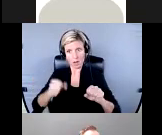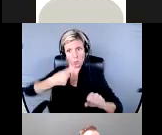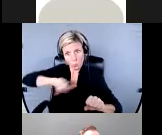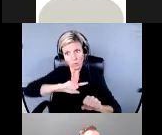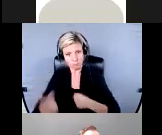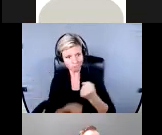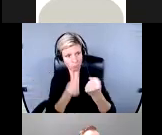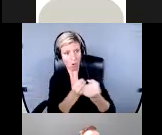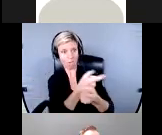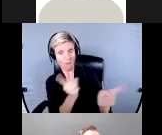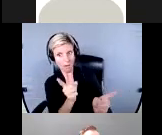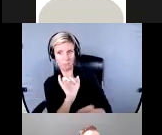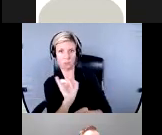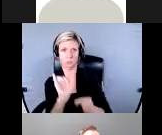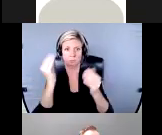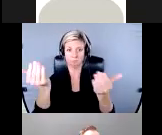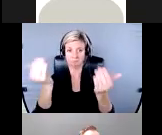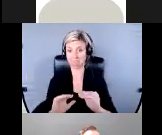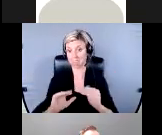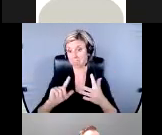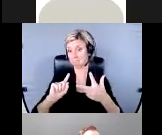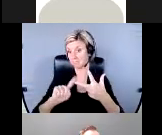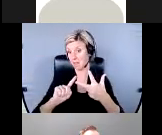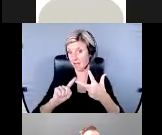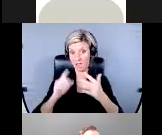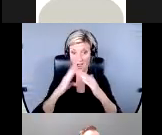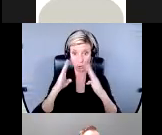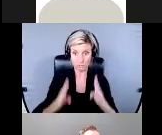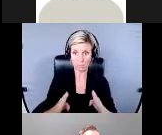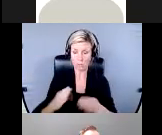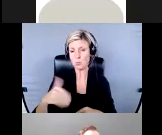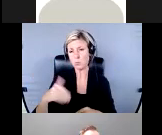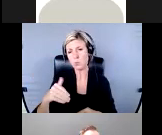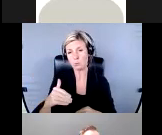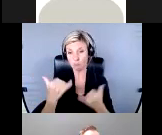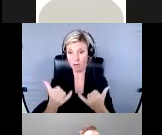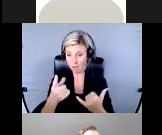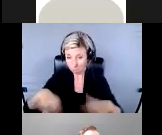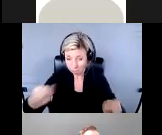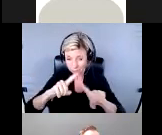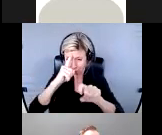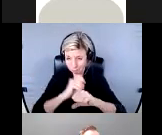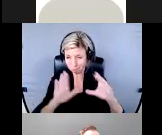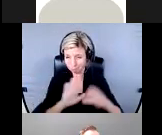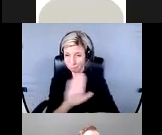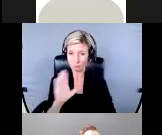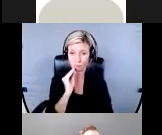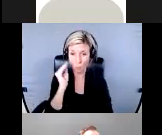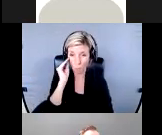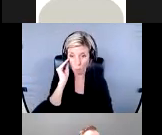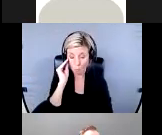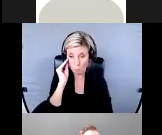Housing, this is a key issue, right? So think of your home right now, like where you live. Either it's